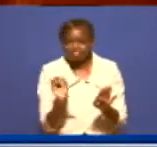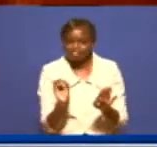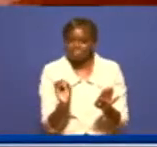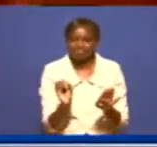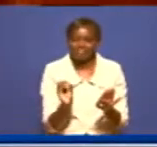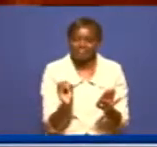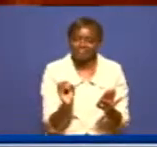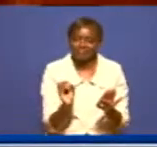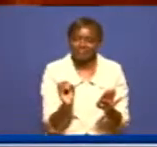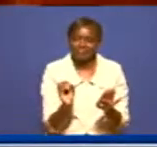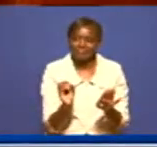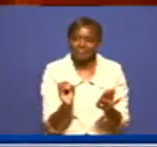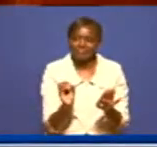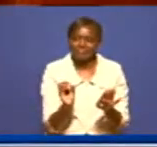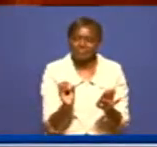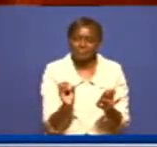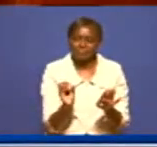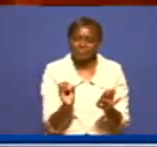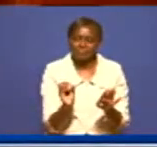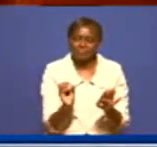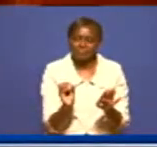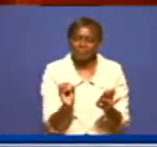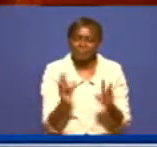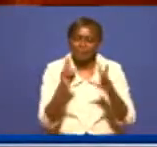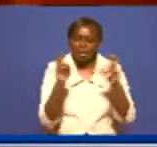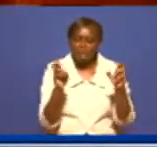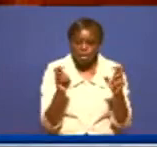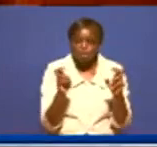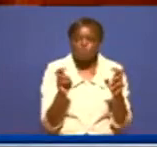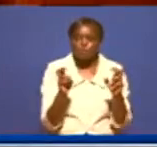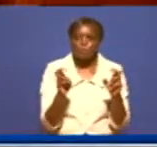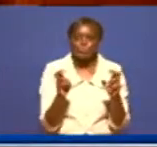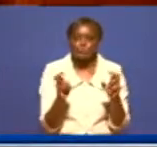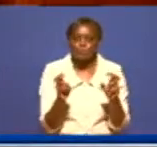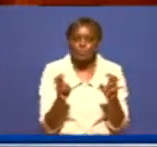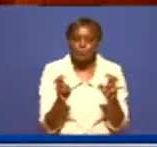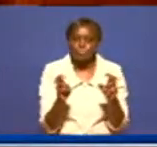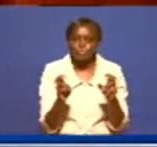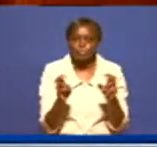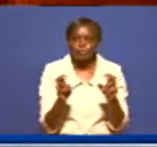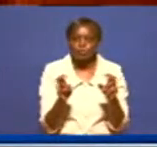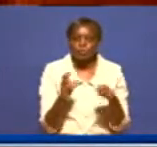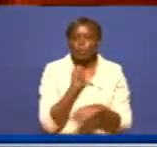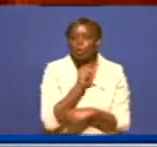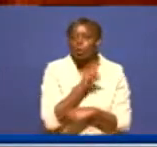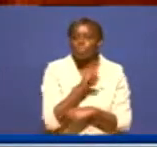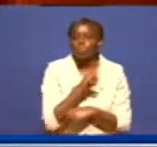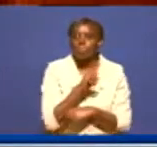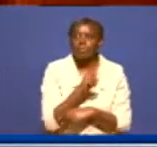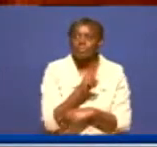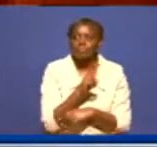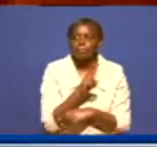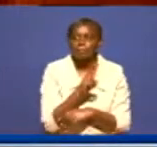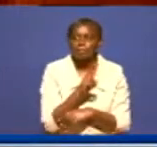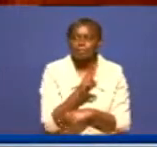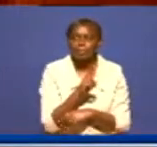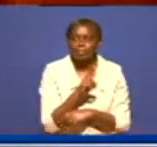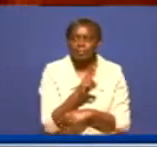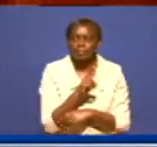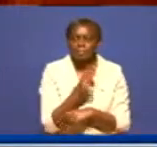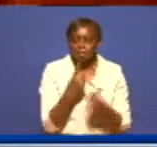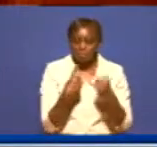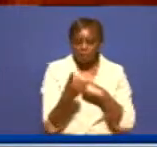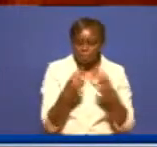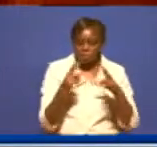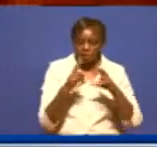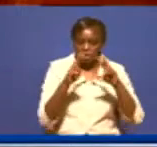to be able to discuss. This issue, Mr. Speaker, you should find him completely out of order for discussing the